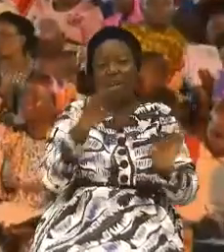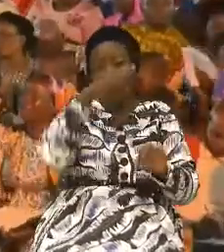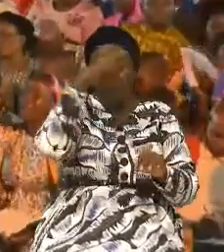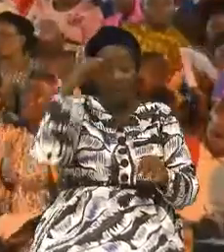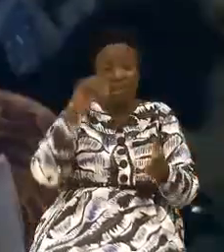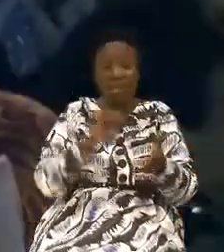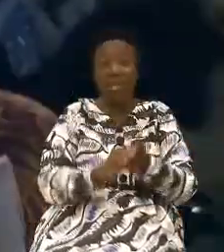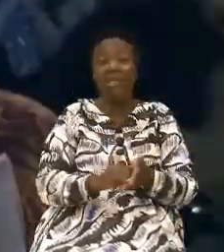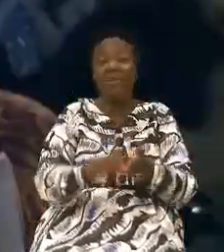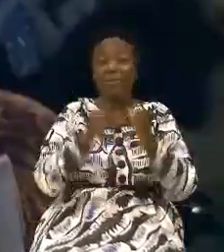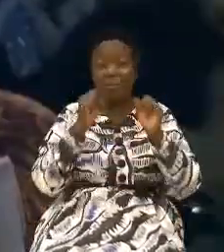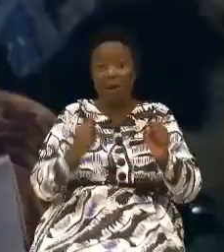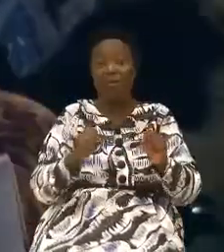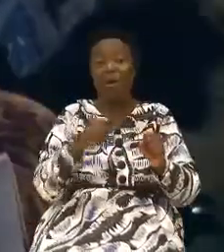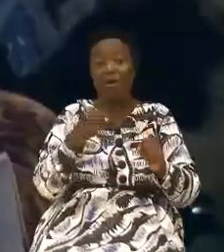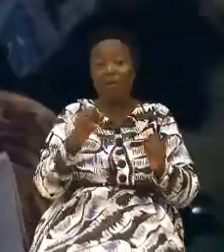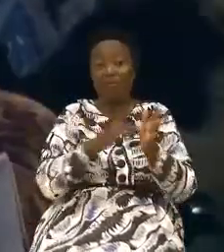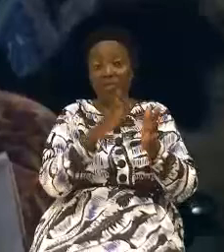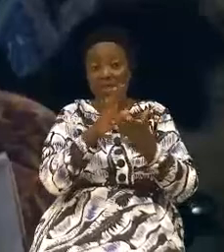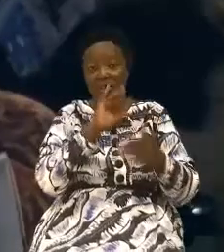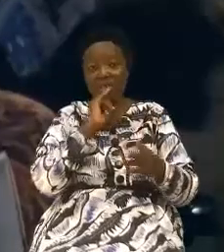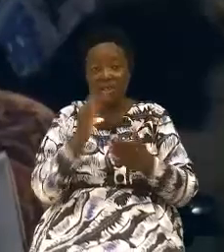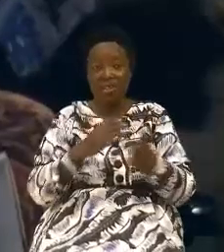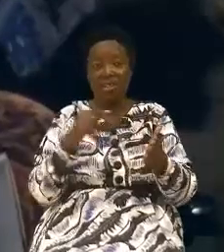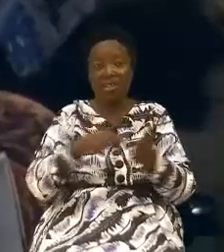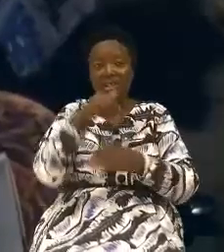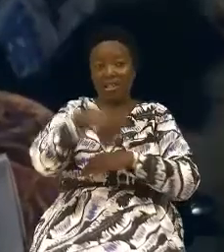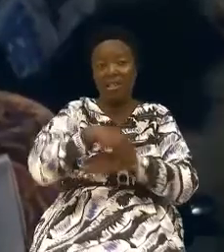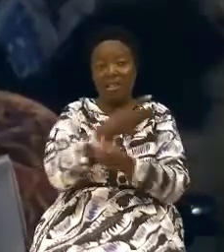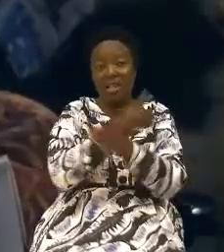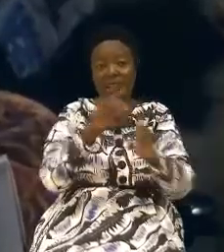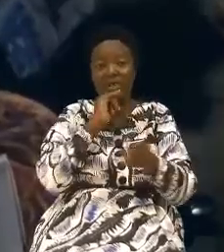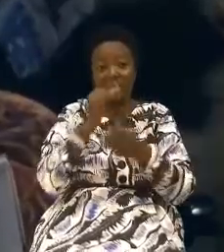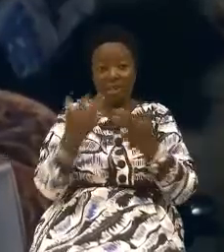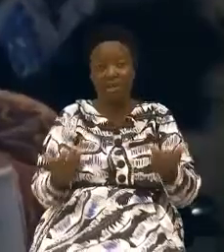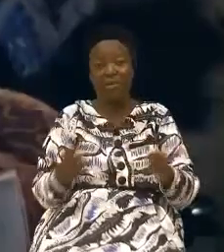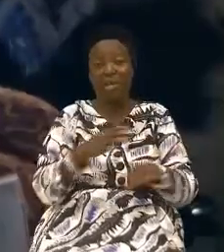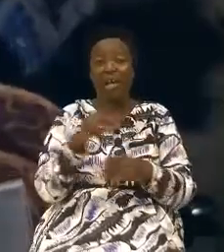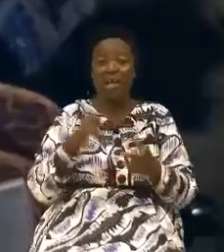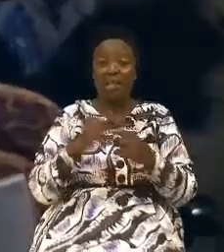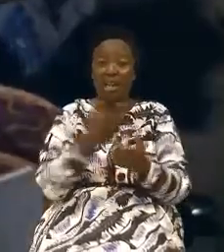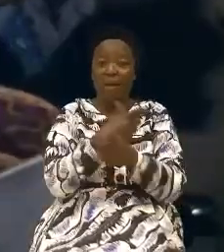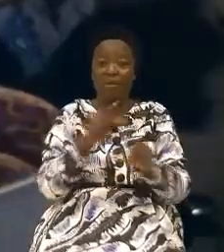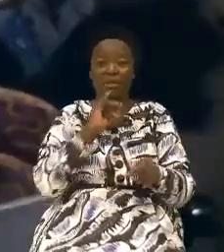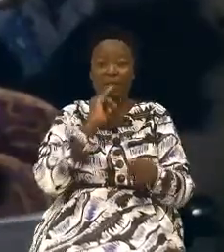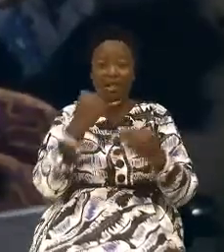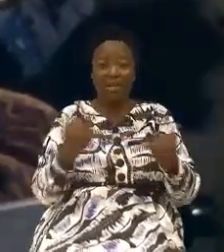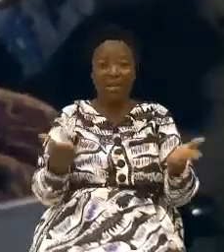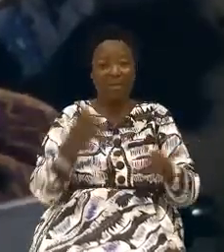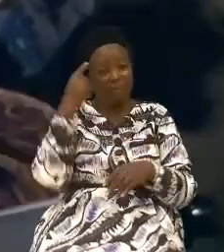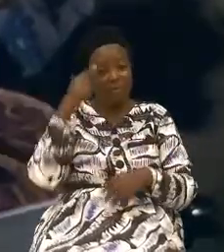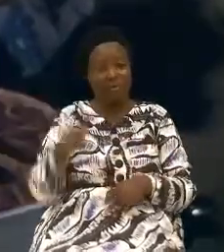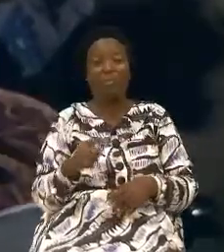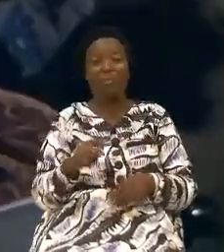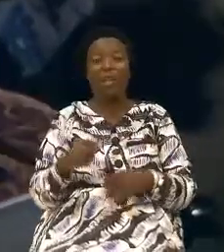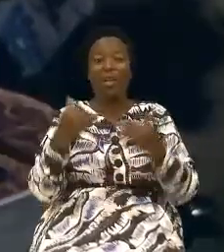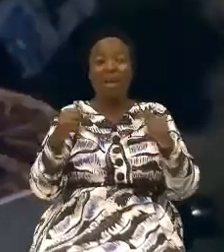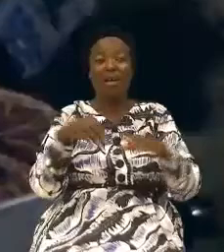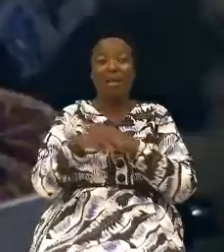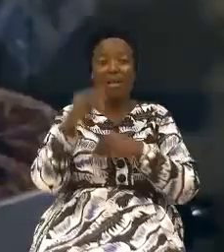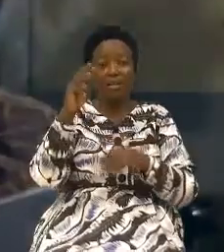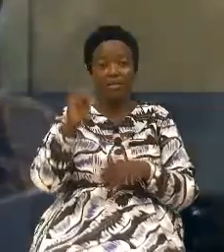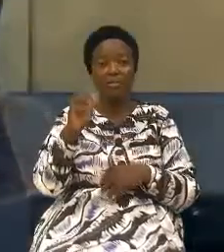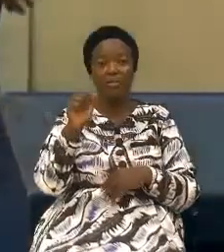has now come. Liberation has now come for you. Look at Matthew chapter